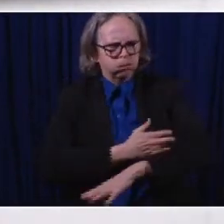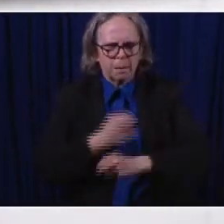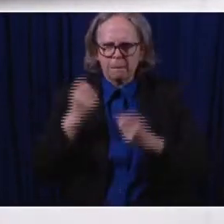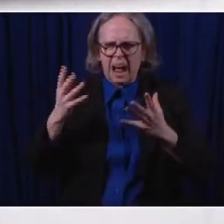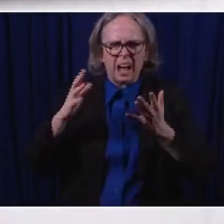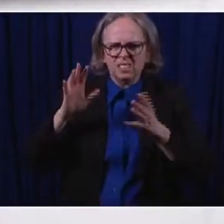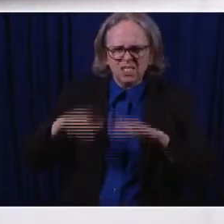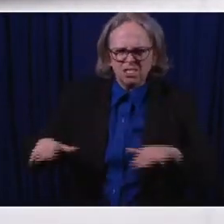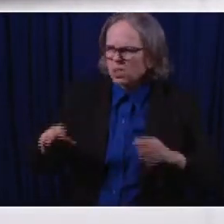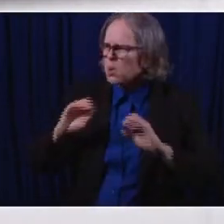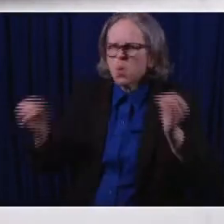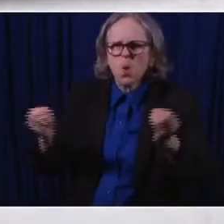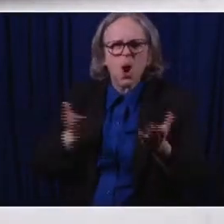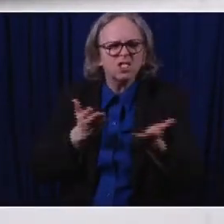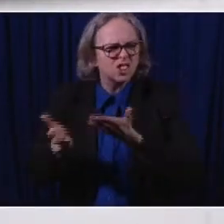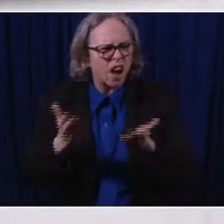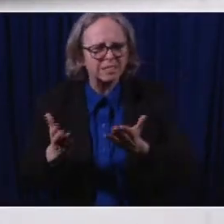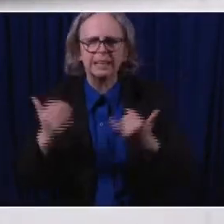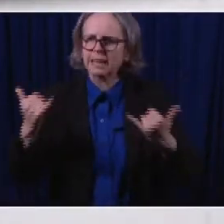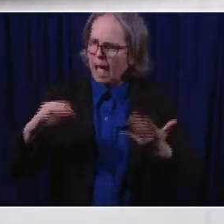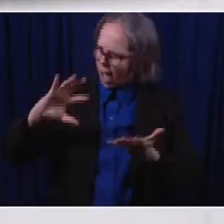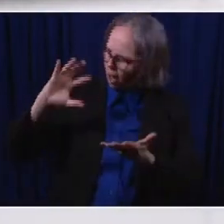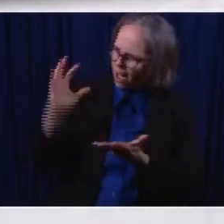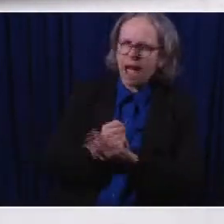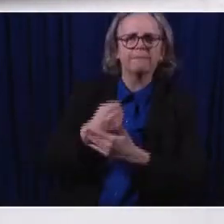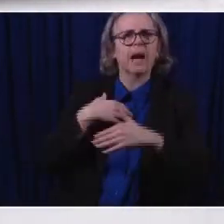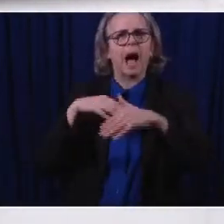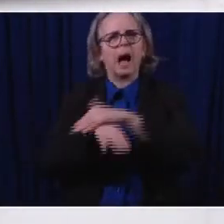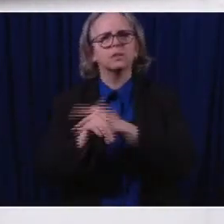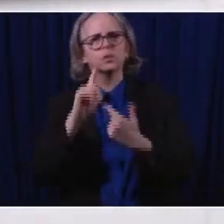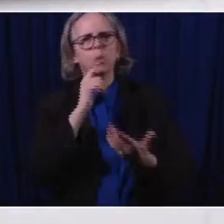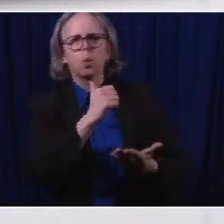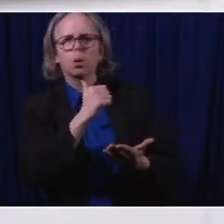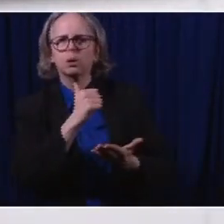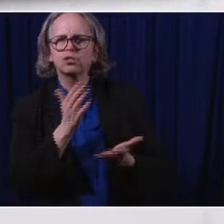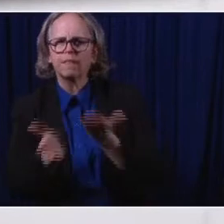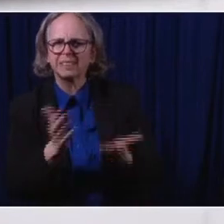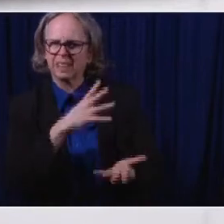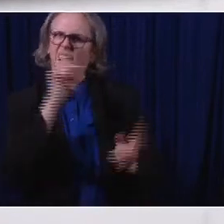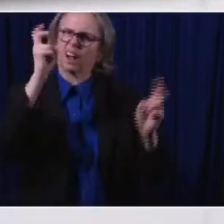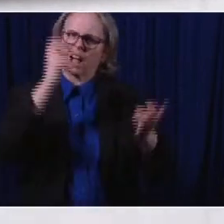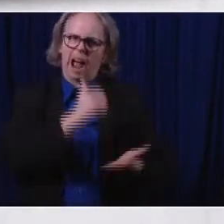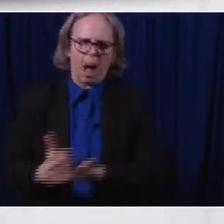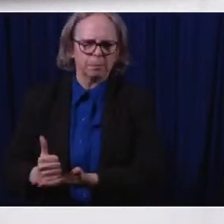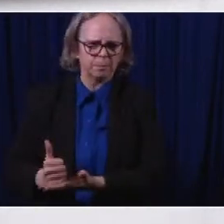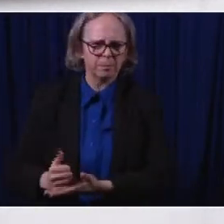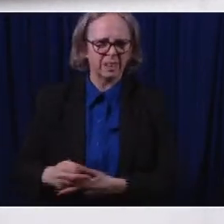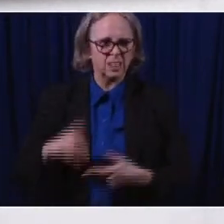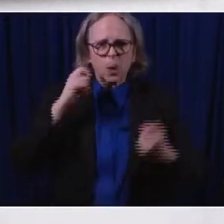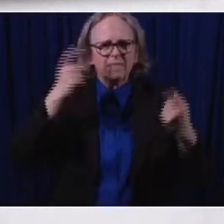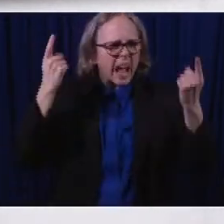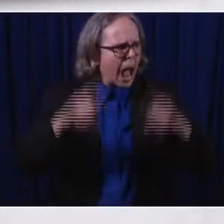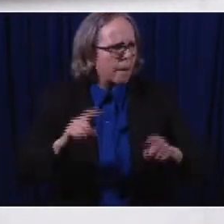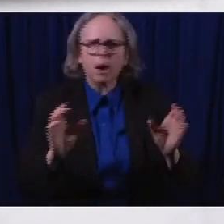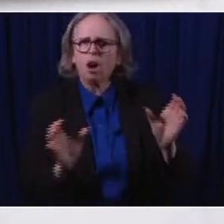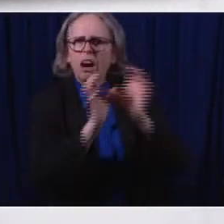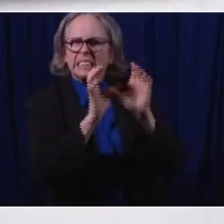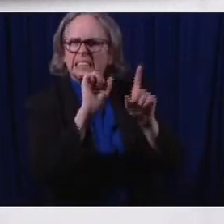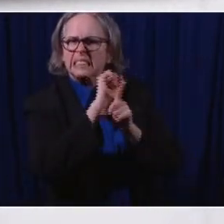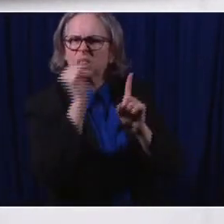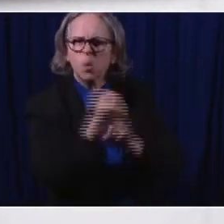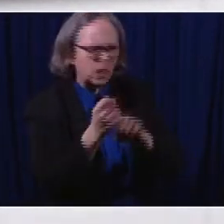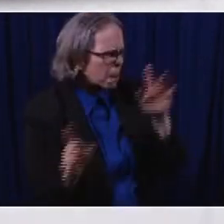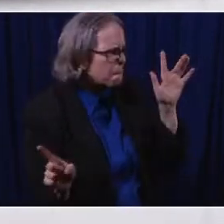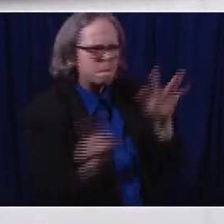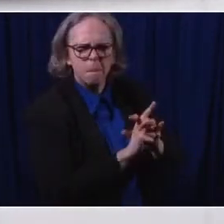who couldn't get them in a timely manner are. It's been great for crisis situations. And now we're going to leverage this infrastructure for the